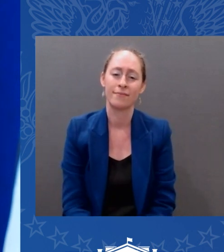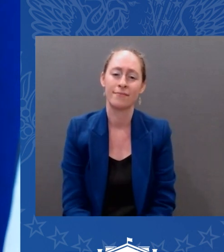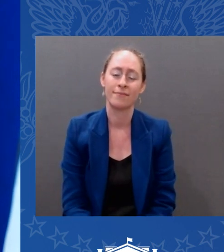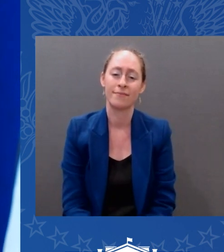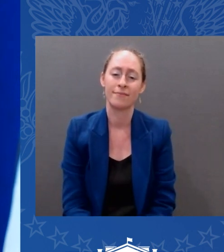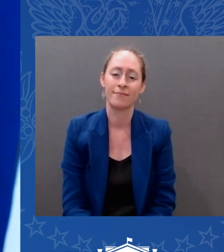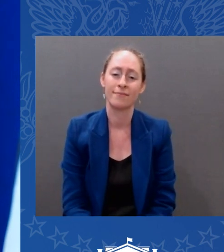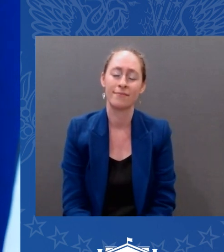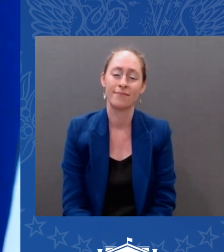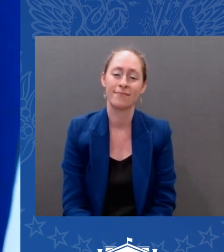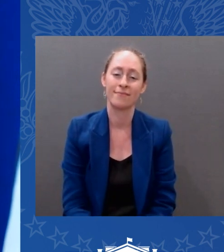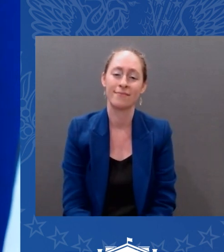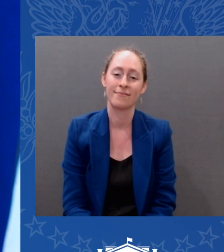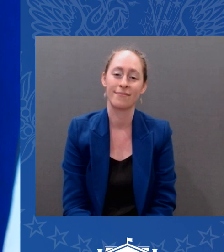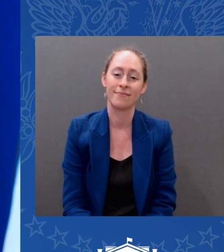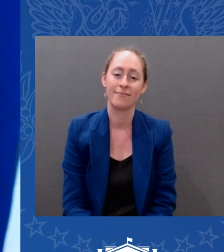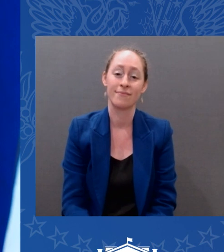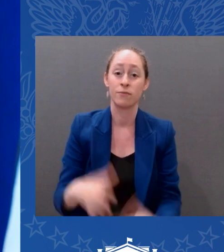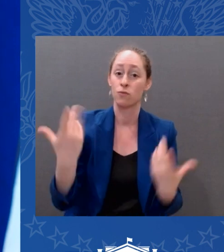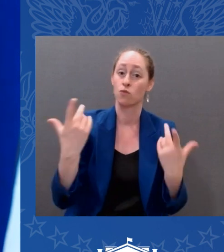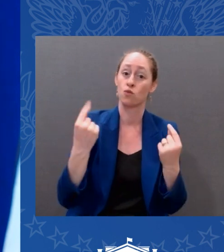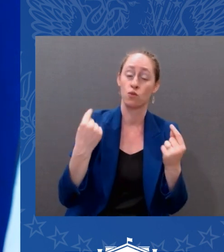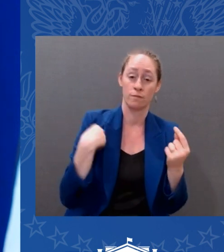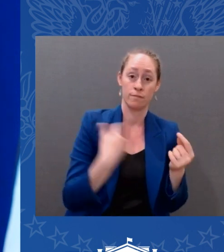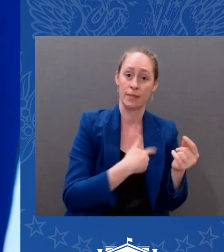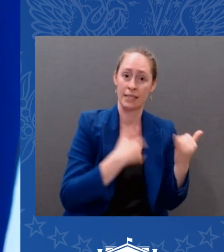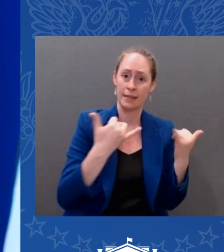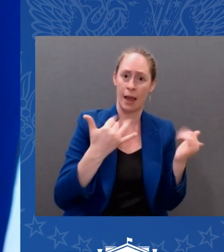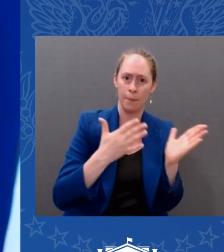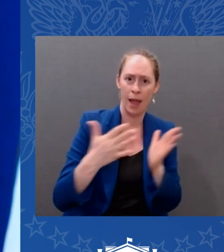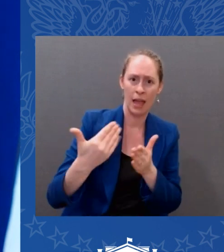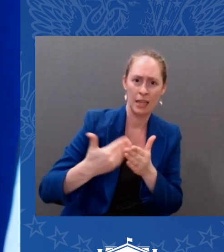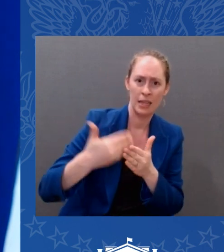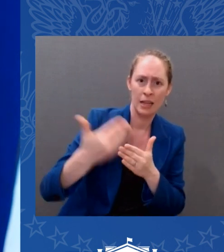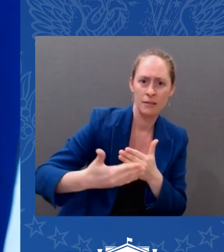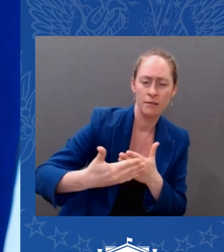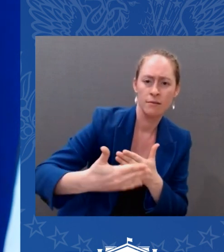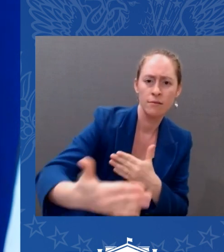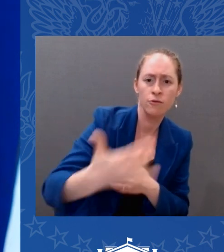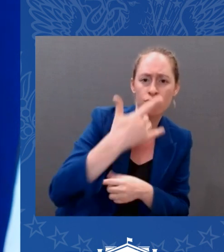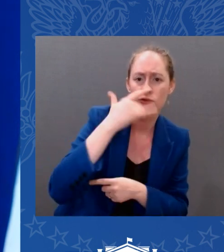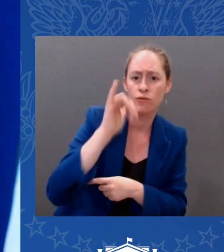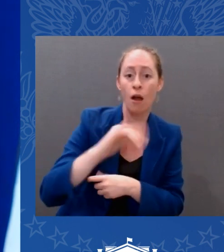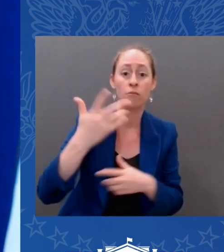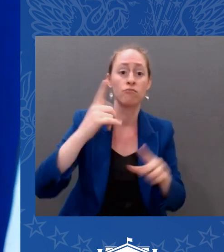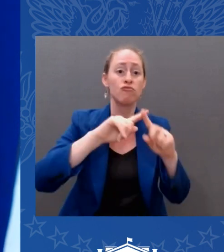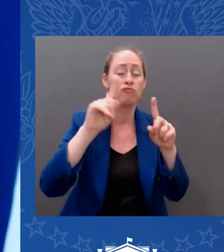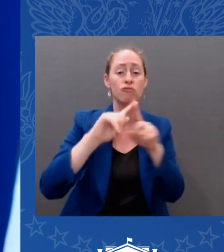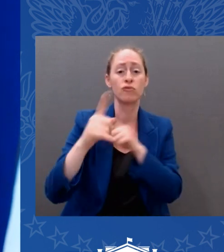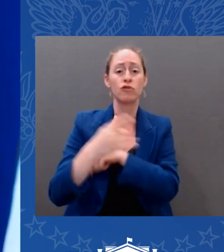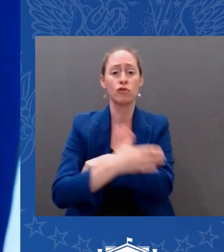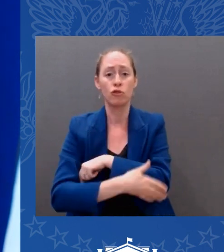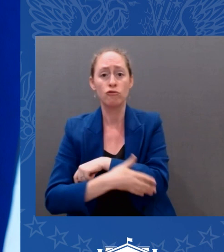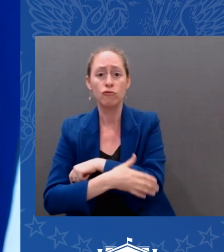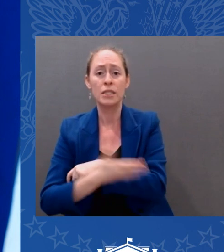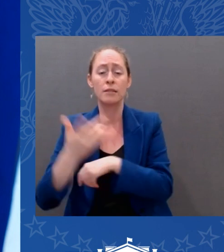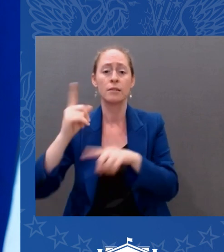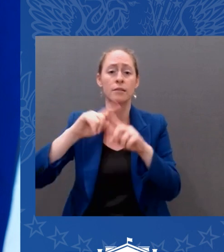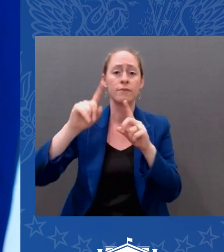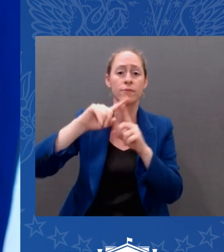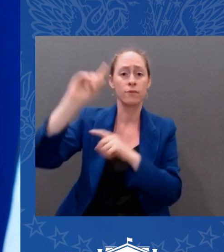states, civil society organizations, and in general, citizens of the continent to